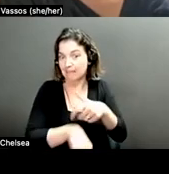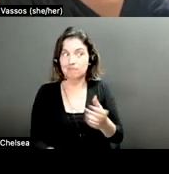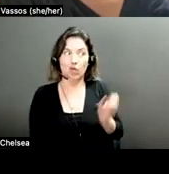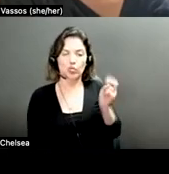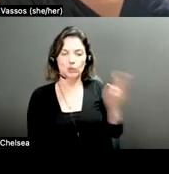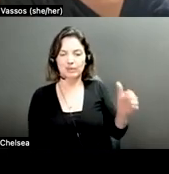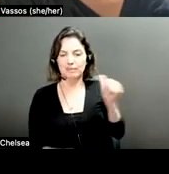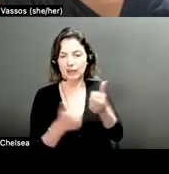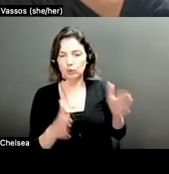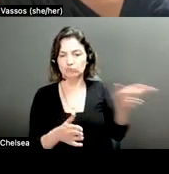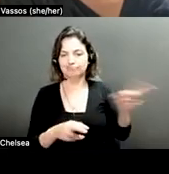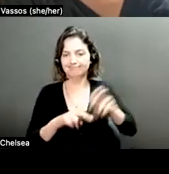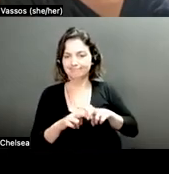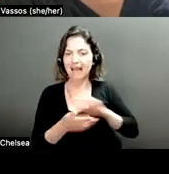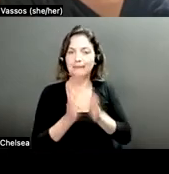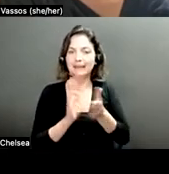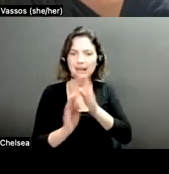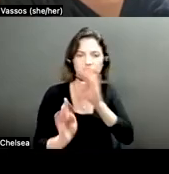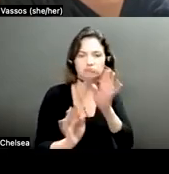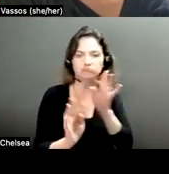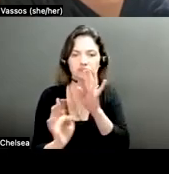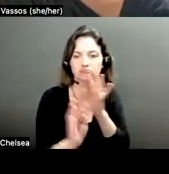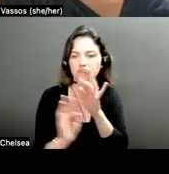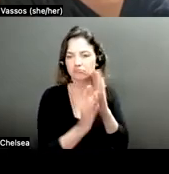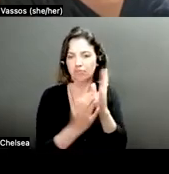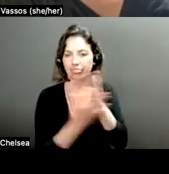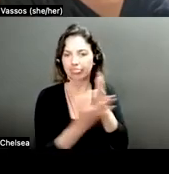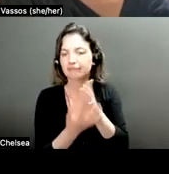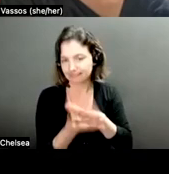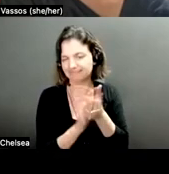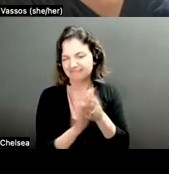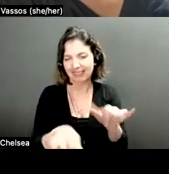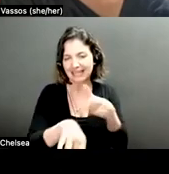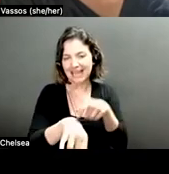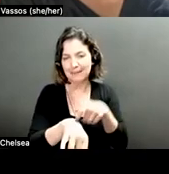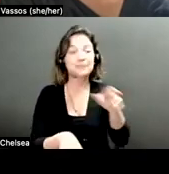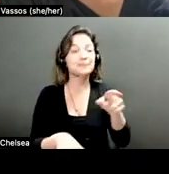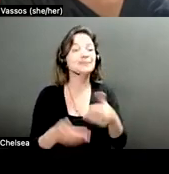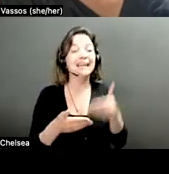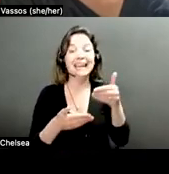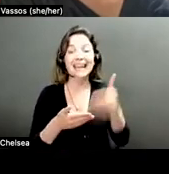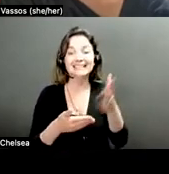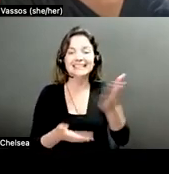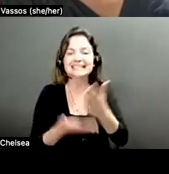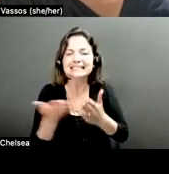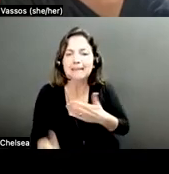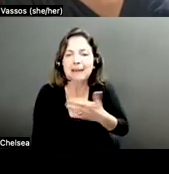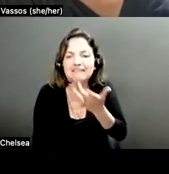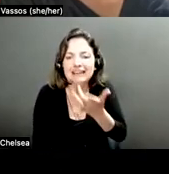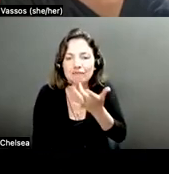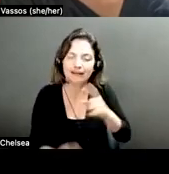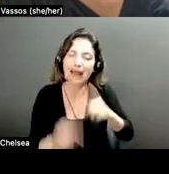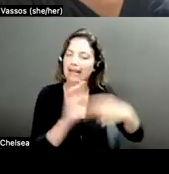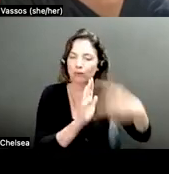In the next slide, these are some of my favorite terms, and I can't read them in order, but I will name some of